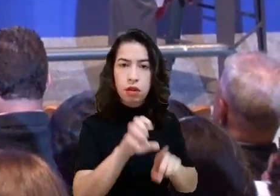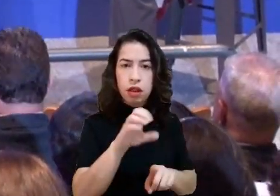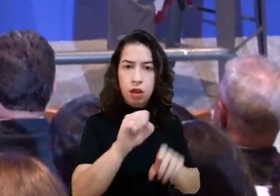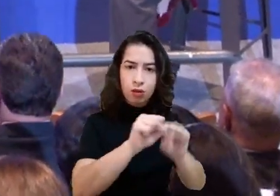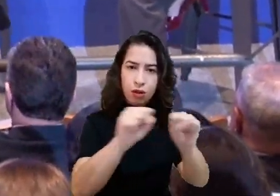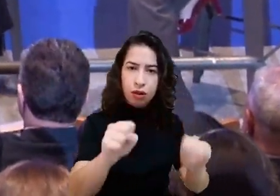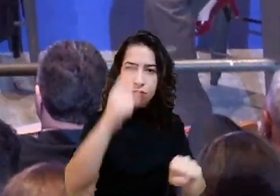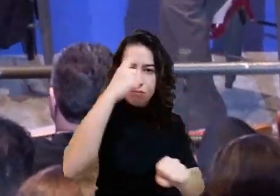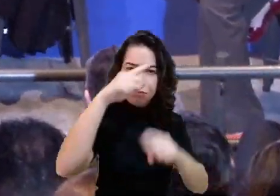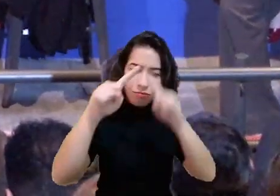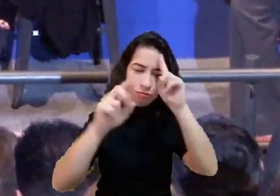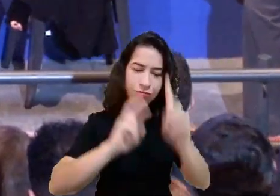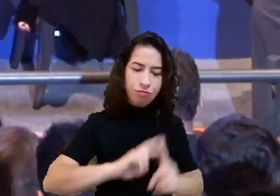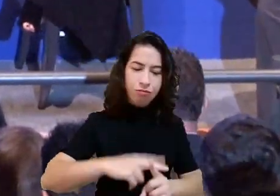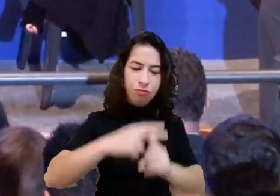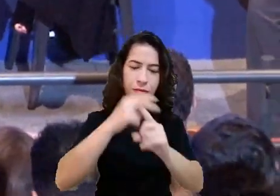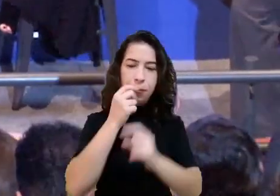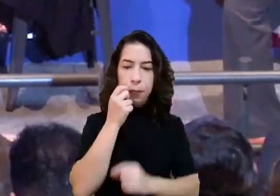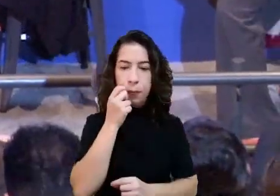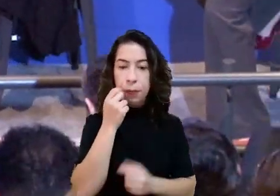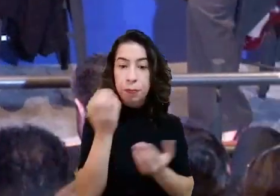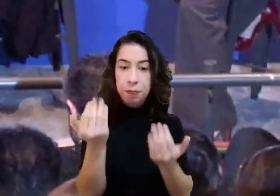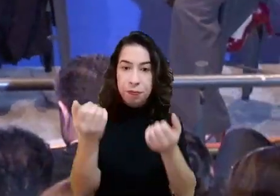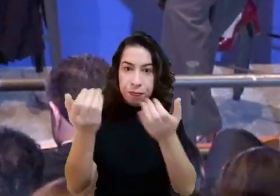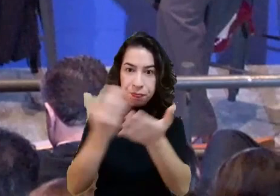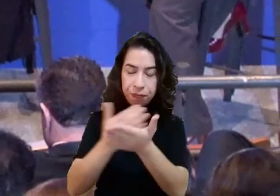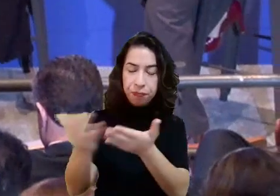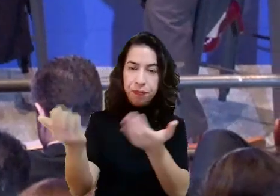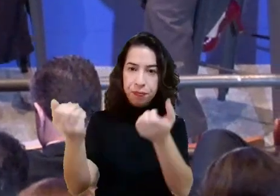start? Since you're closer.